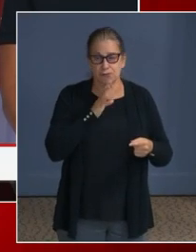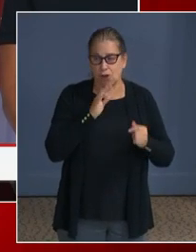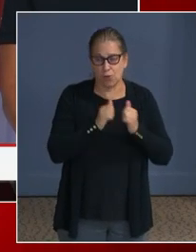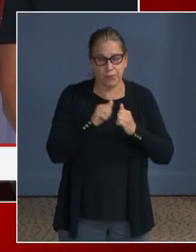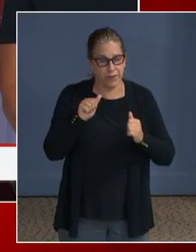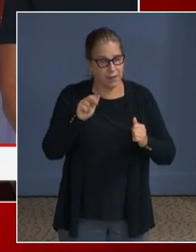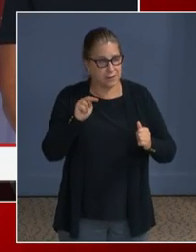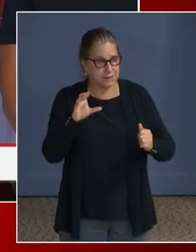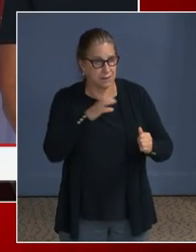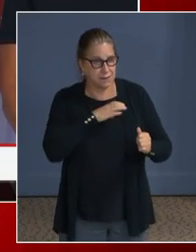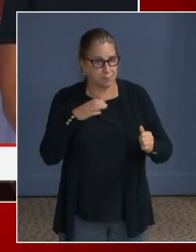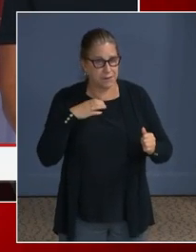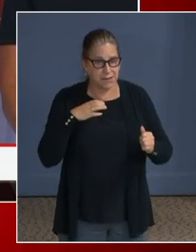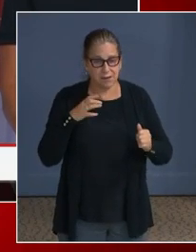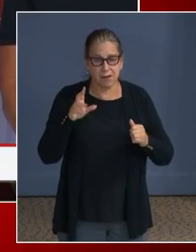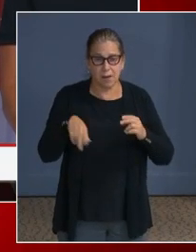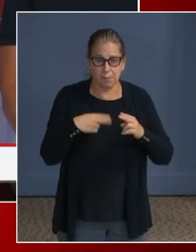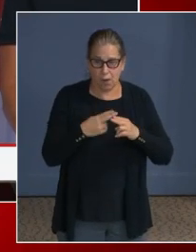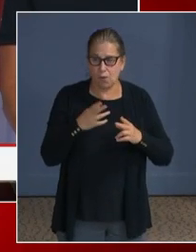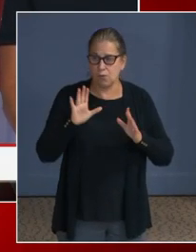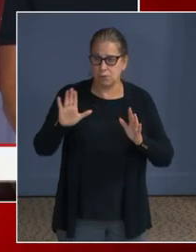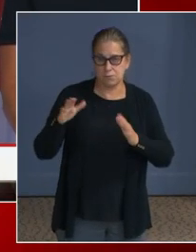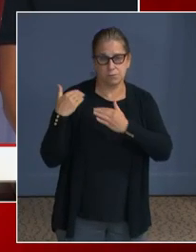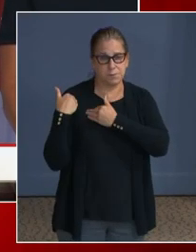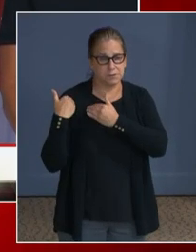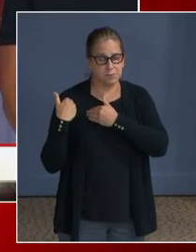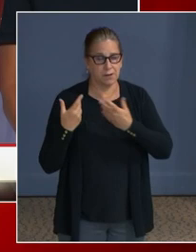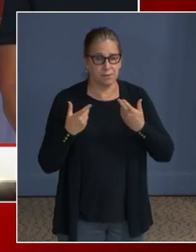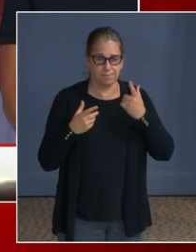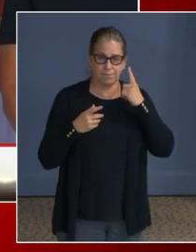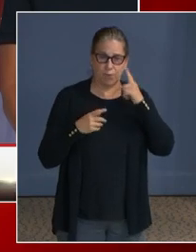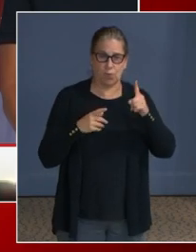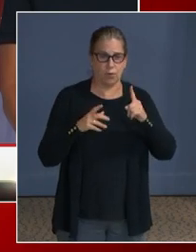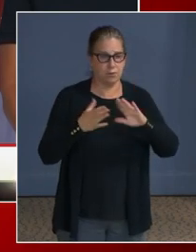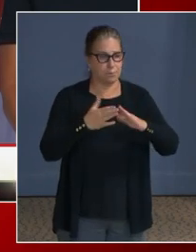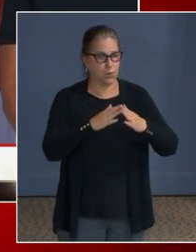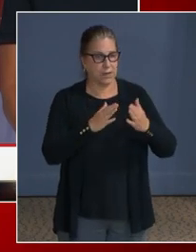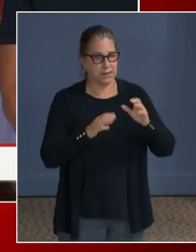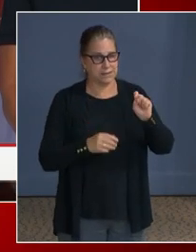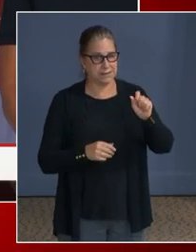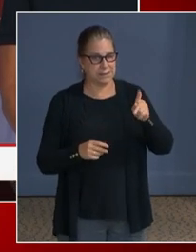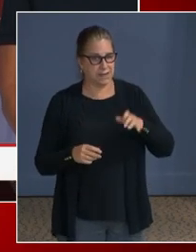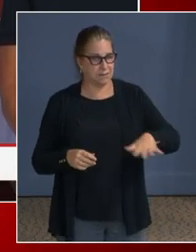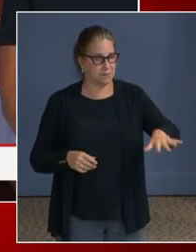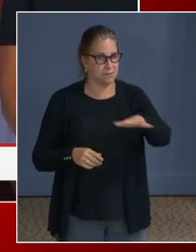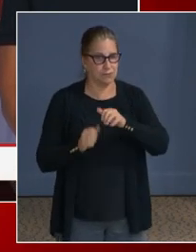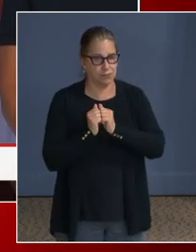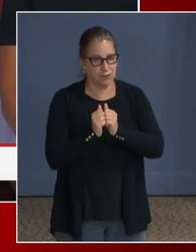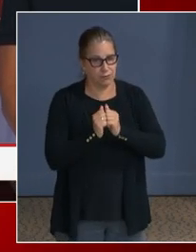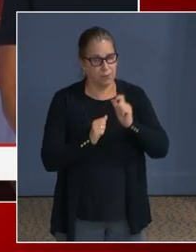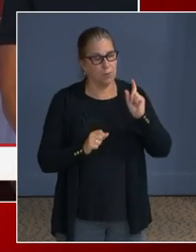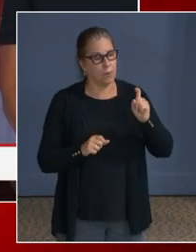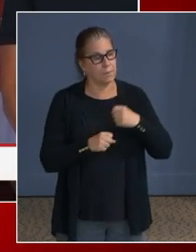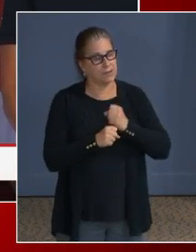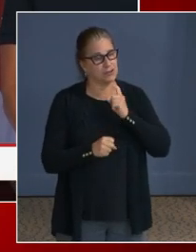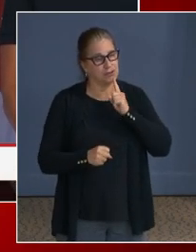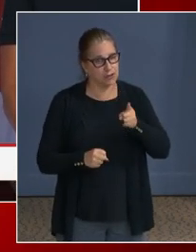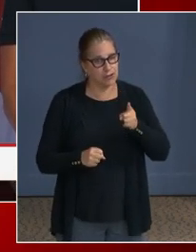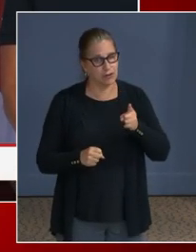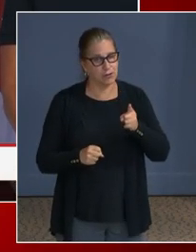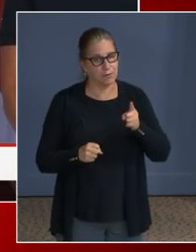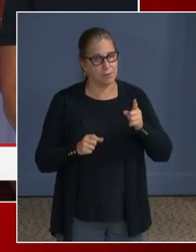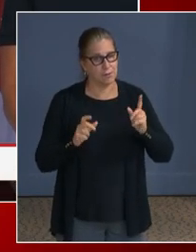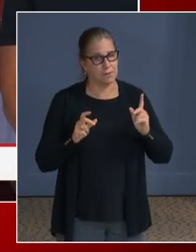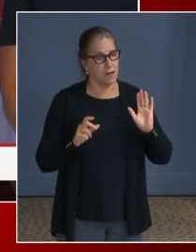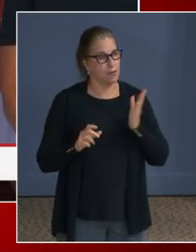a community response. If we are all in this together, we need to make sure that members of our